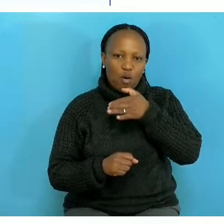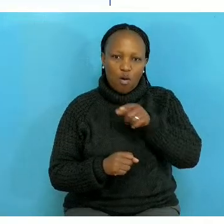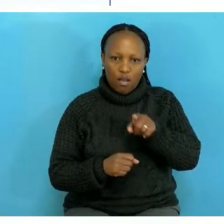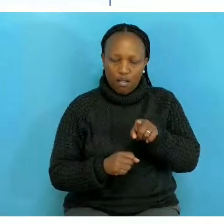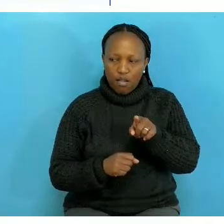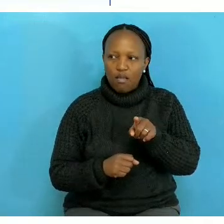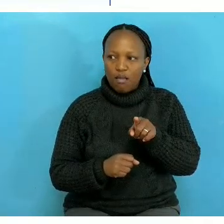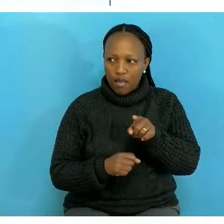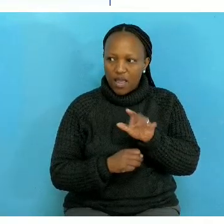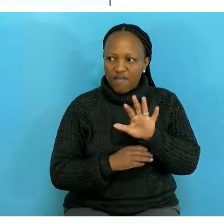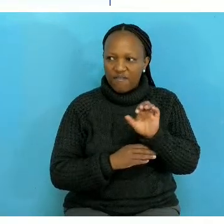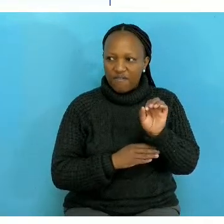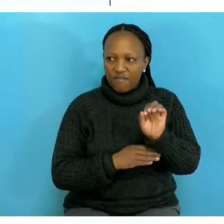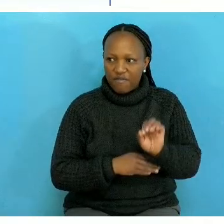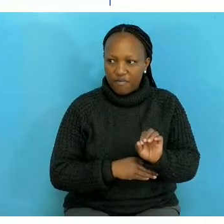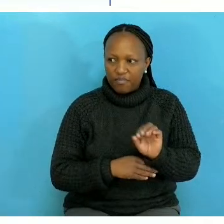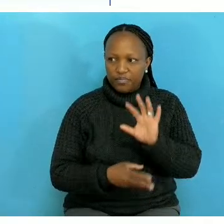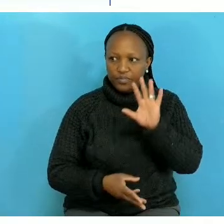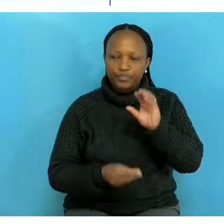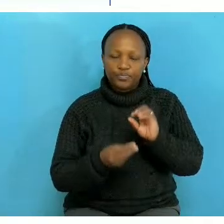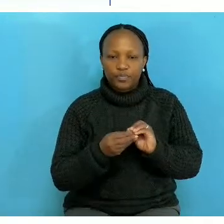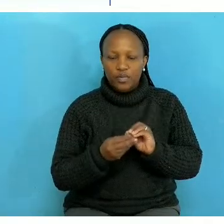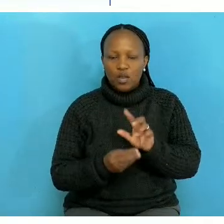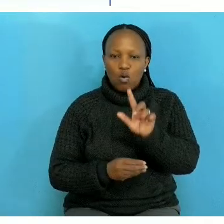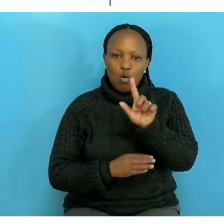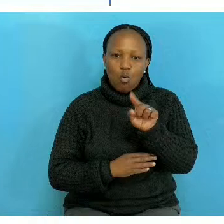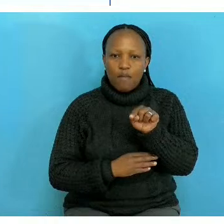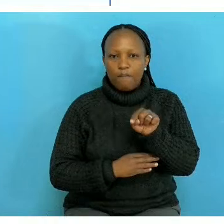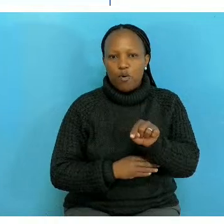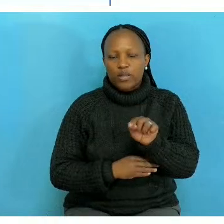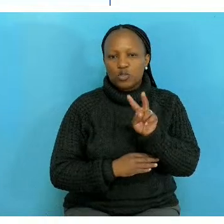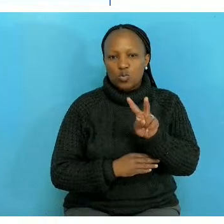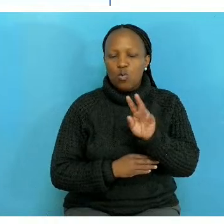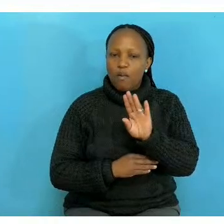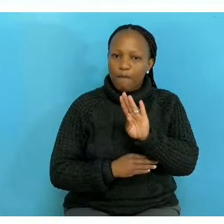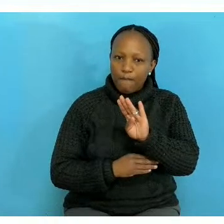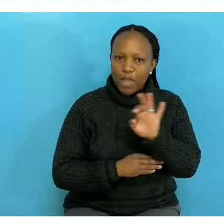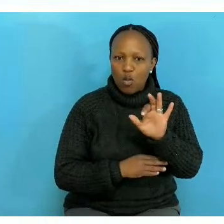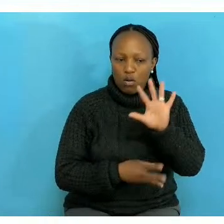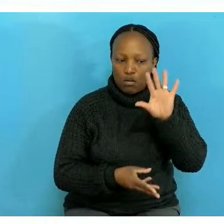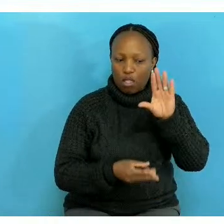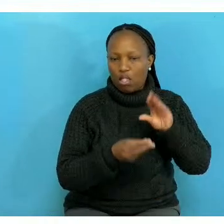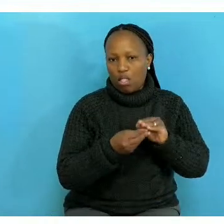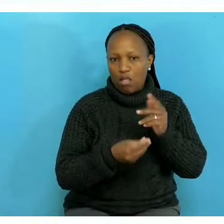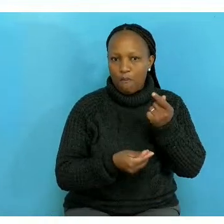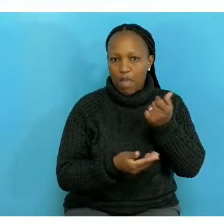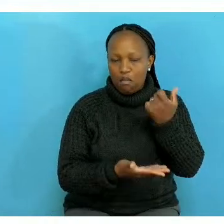allocation is 1.2 billion.